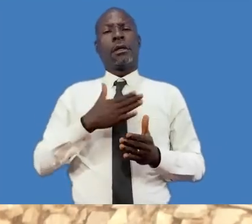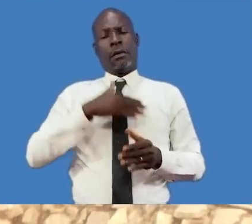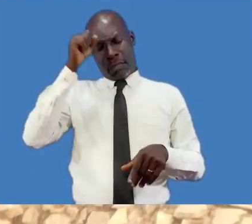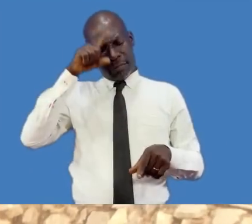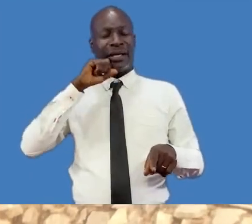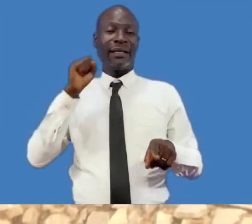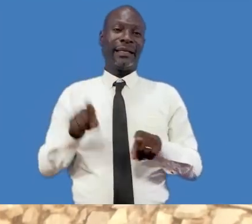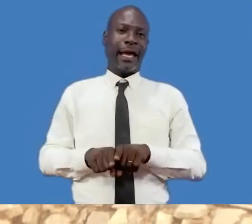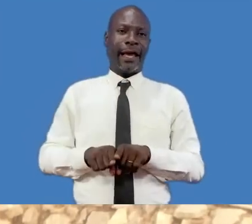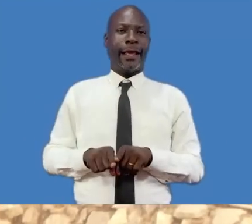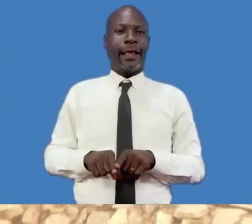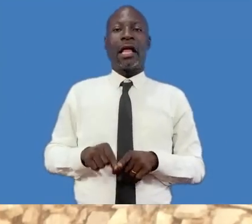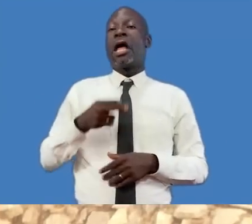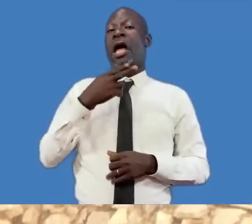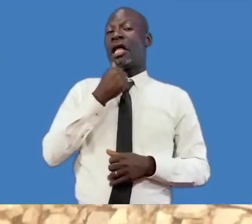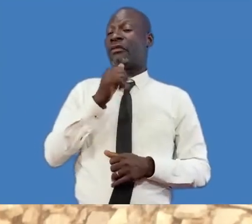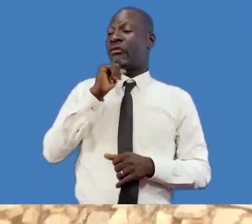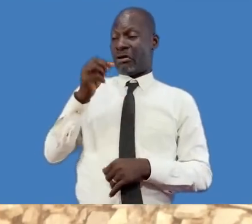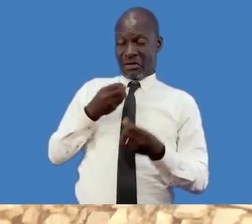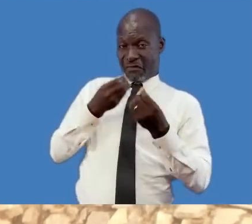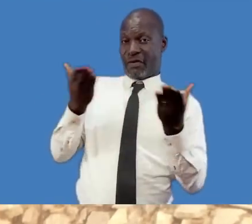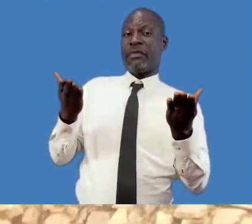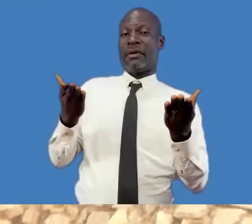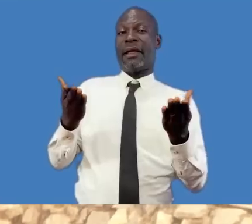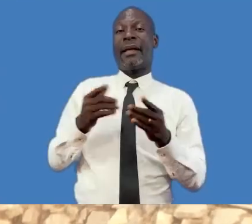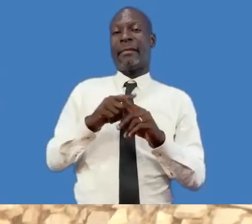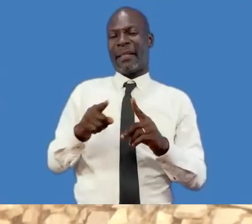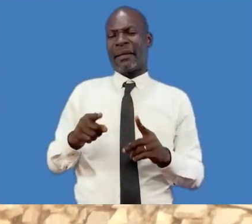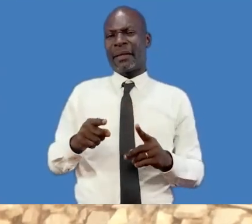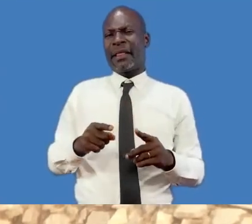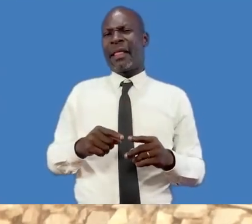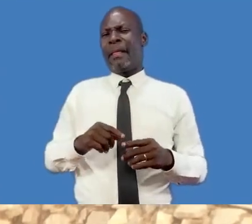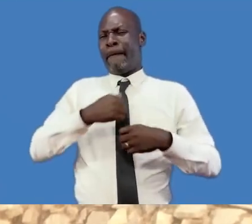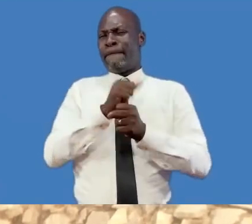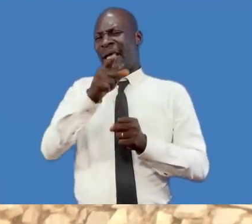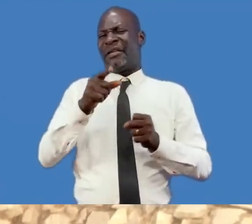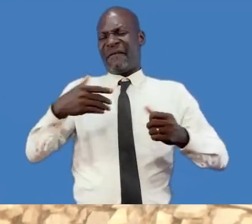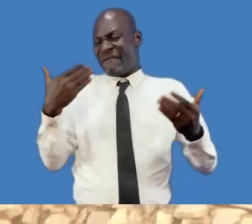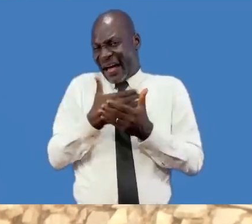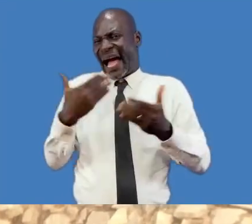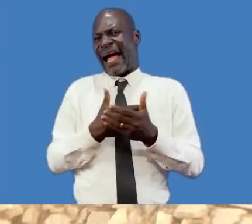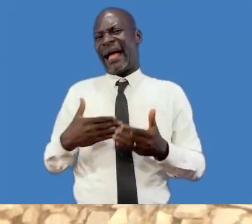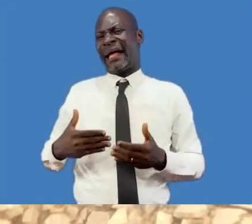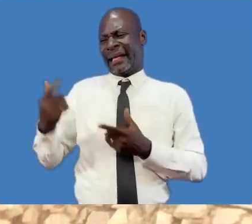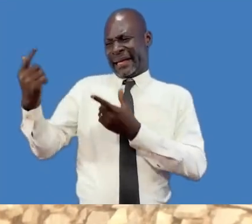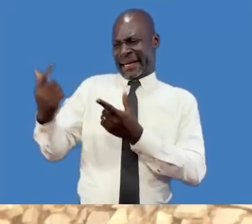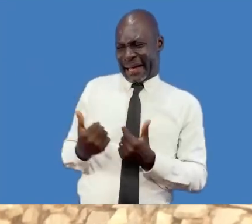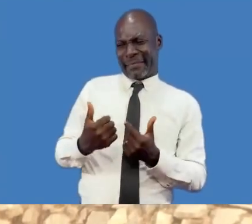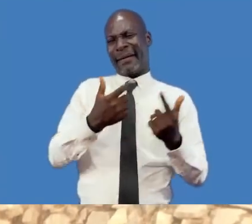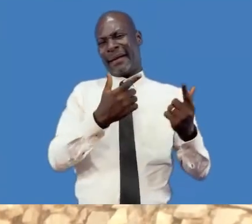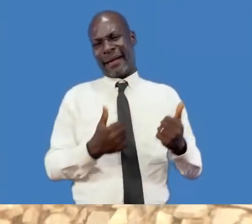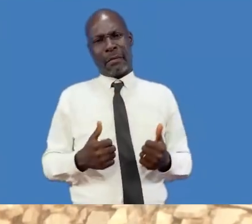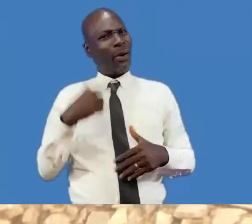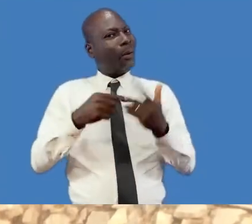tie me we na mo asofo no enkankyere mo no them or the who a show mu no catch her say bra or no or soften her. What